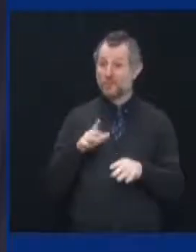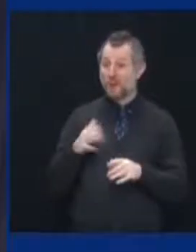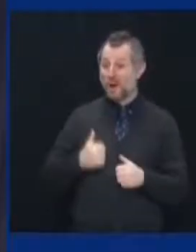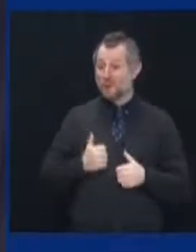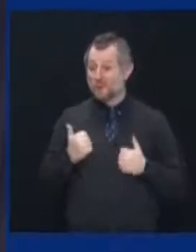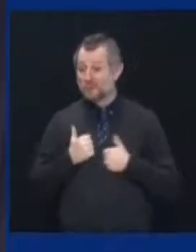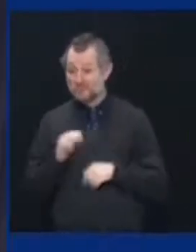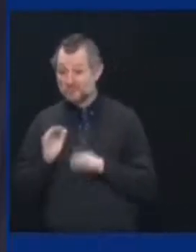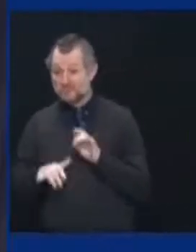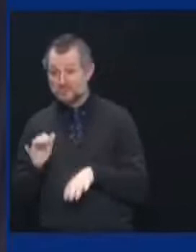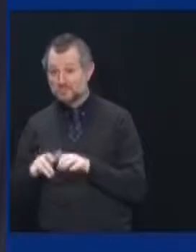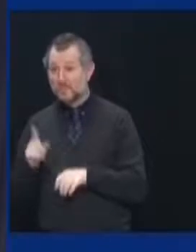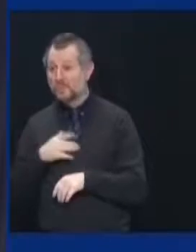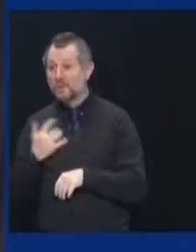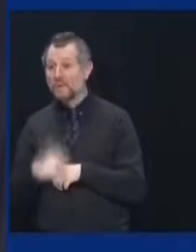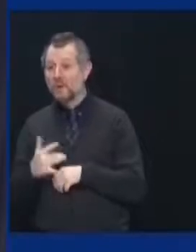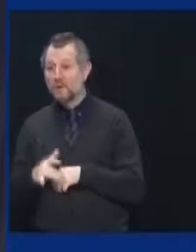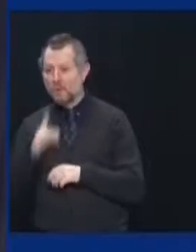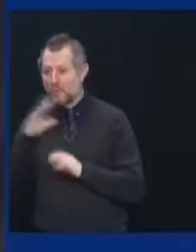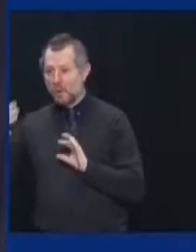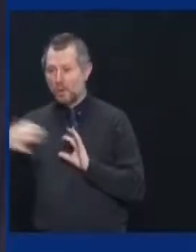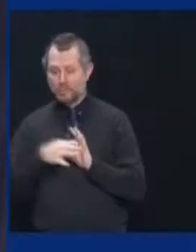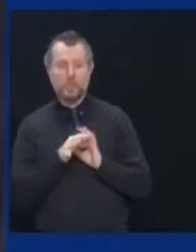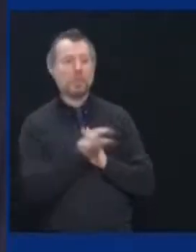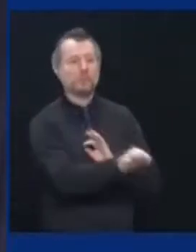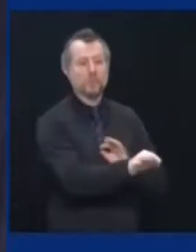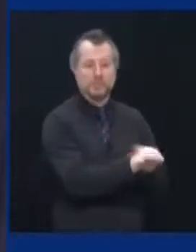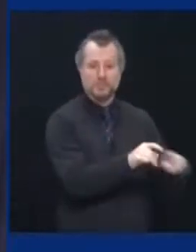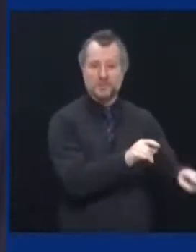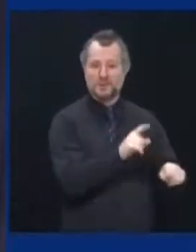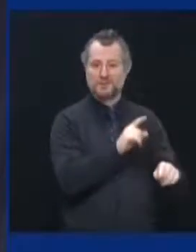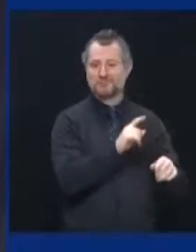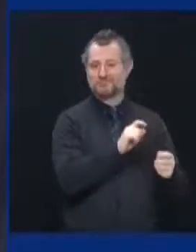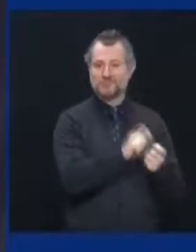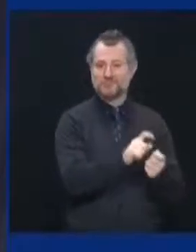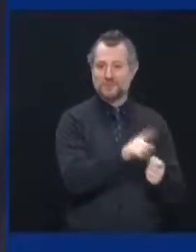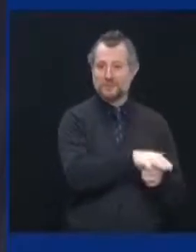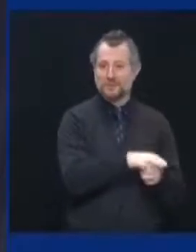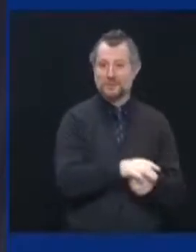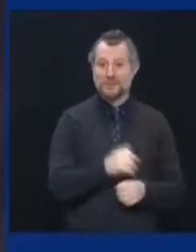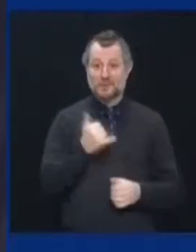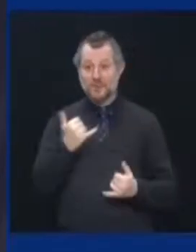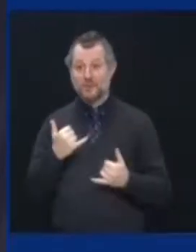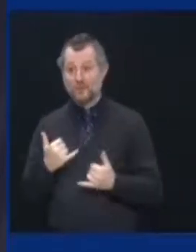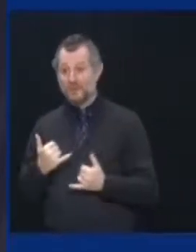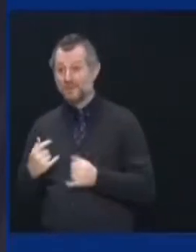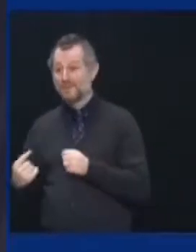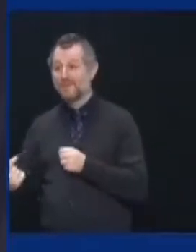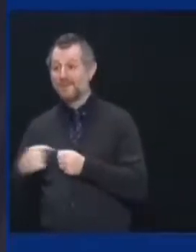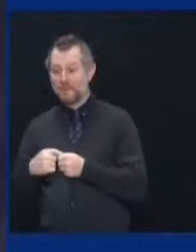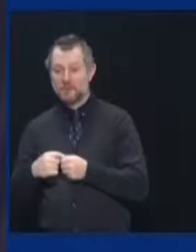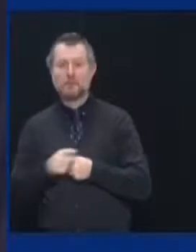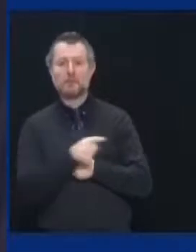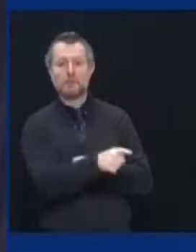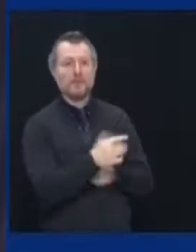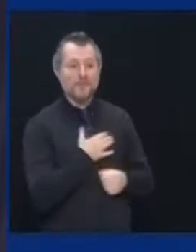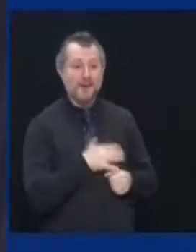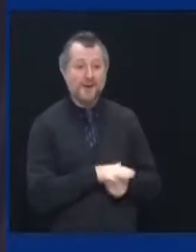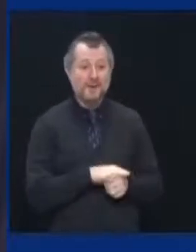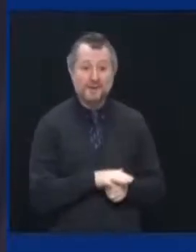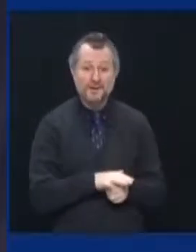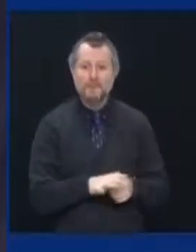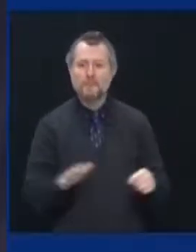distributors in your area. But when you then went to the distributors in your area, they were